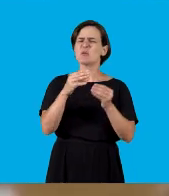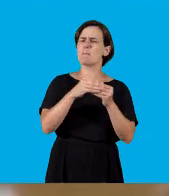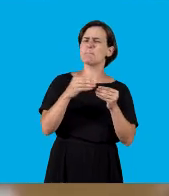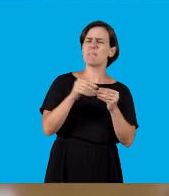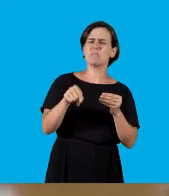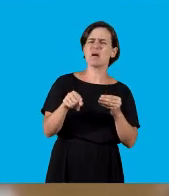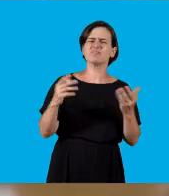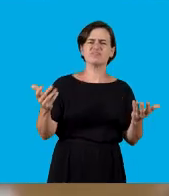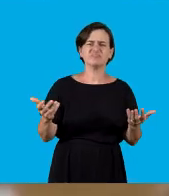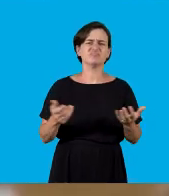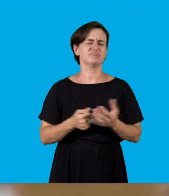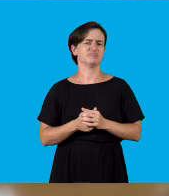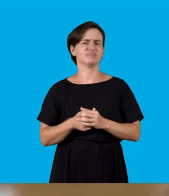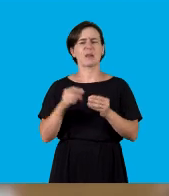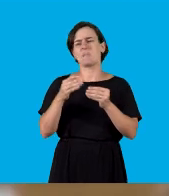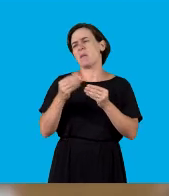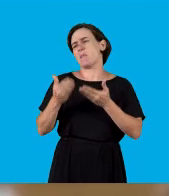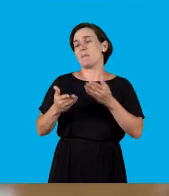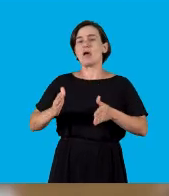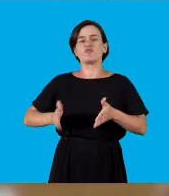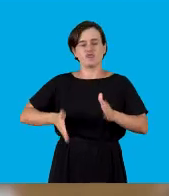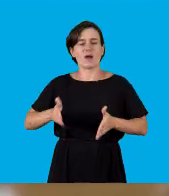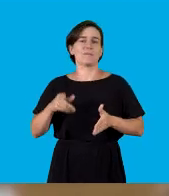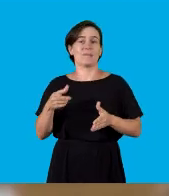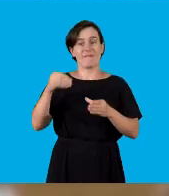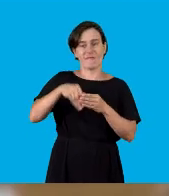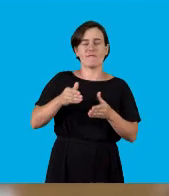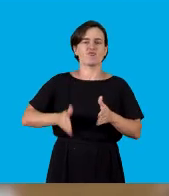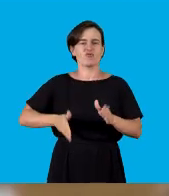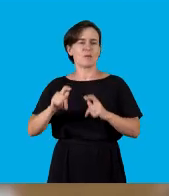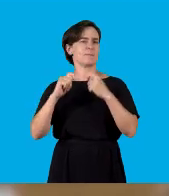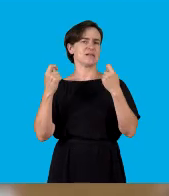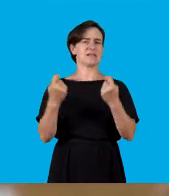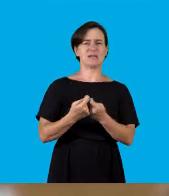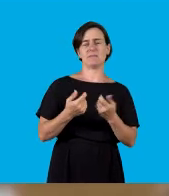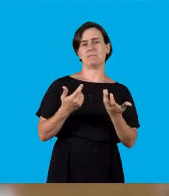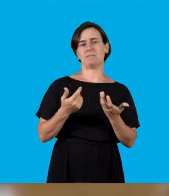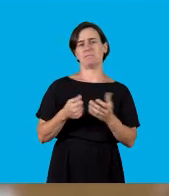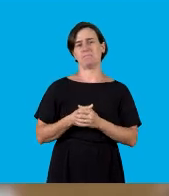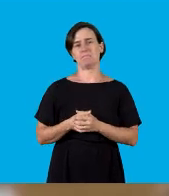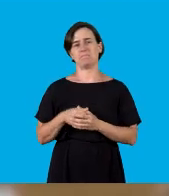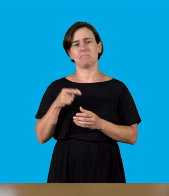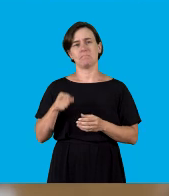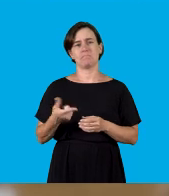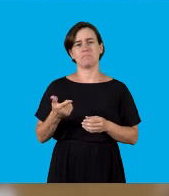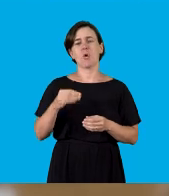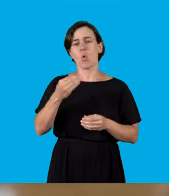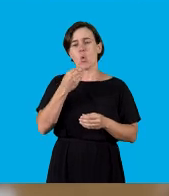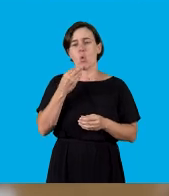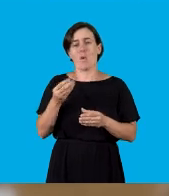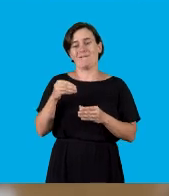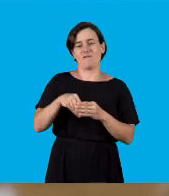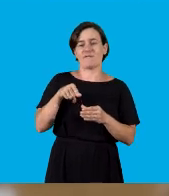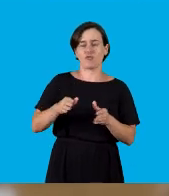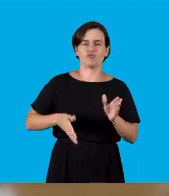way? So those are the members that are the rugby members. It's either the players of that rugby, even the other parts